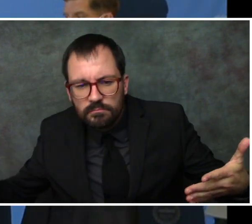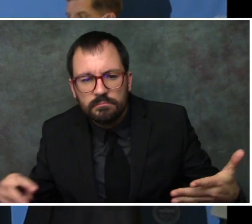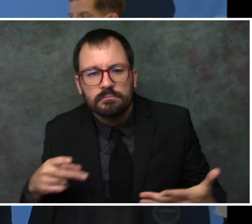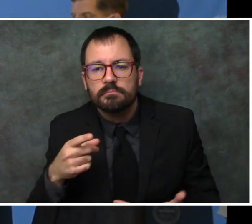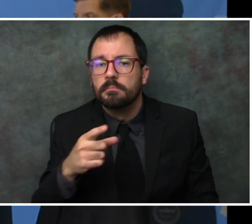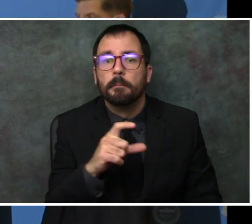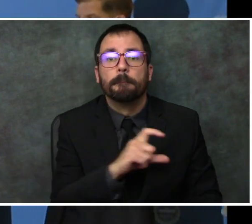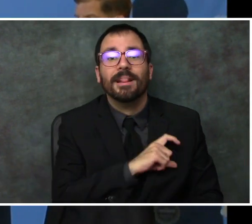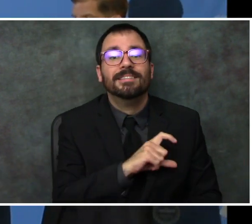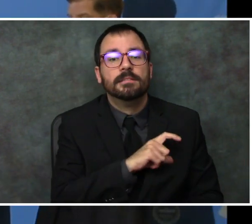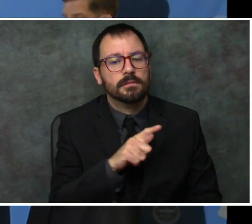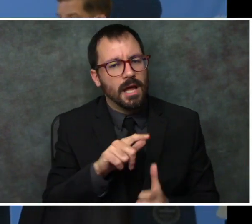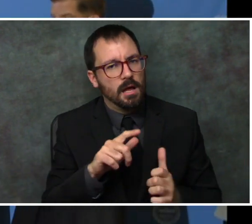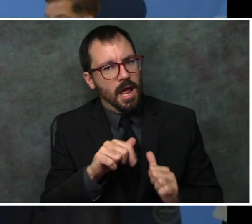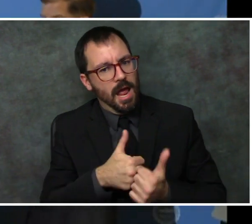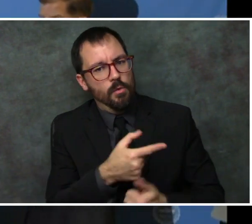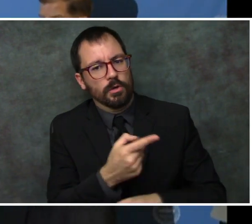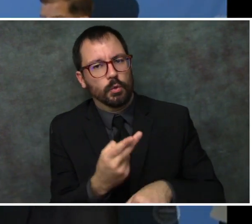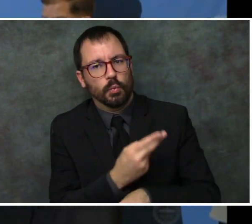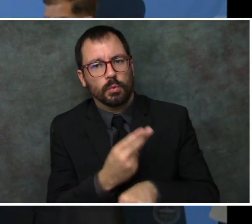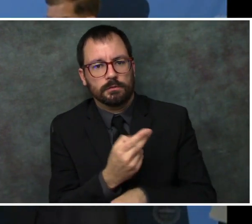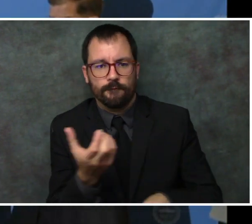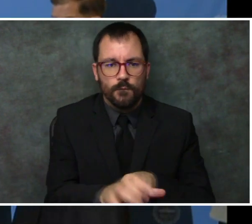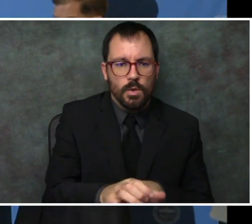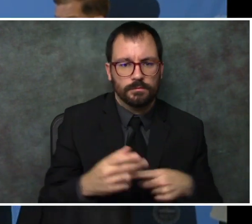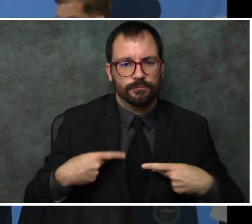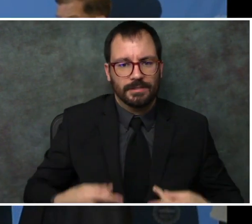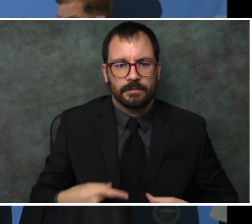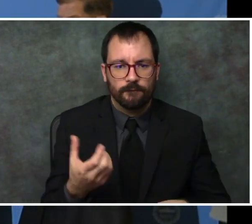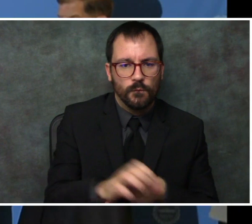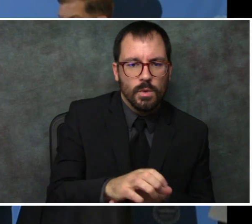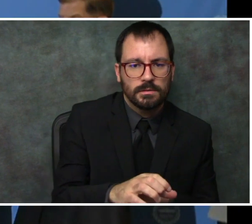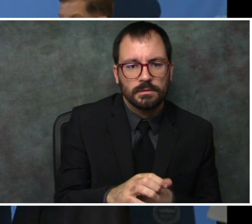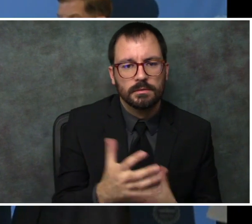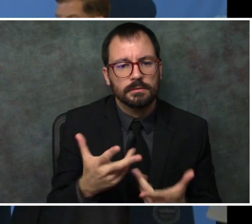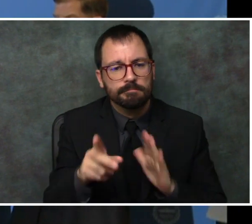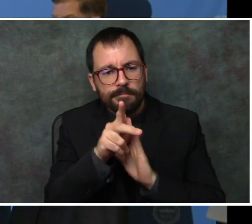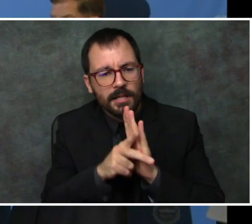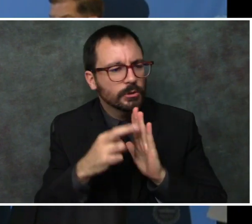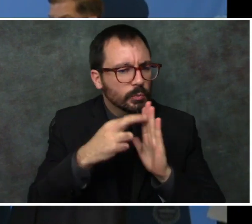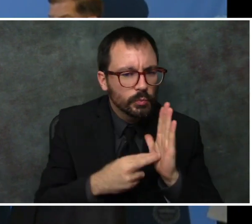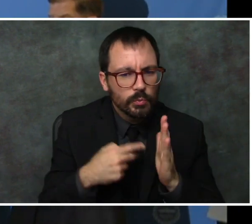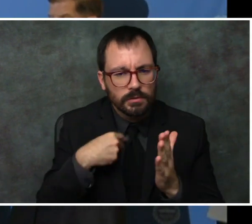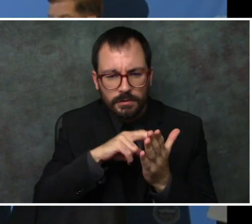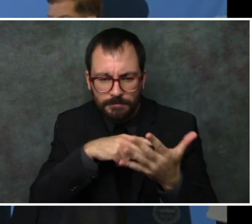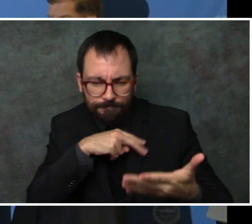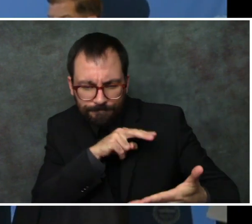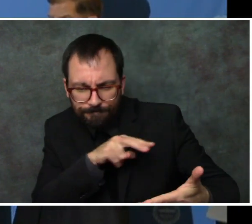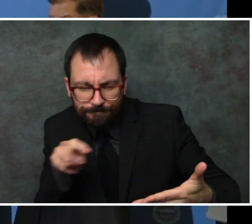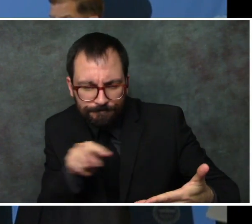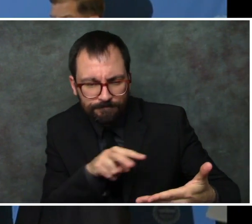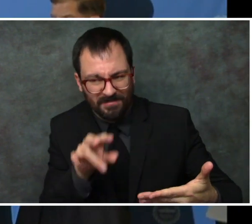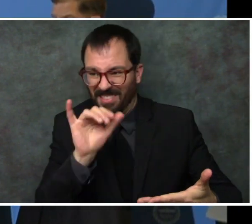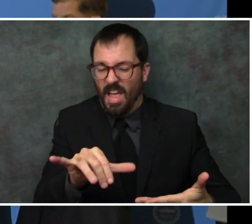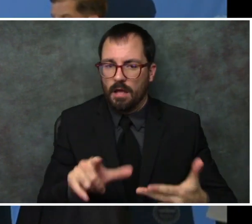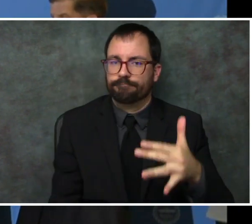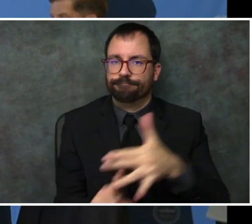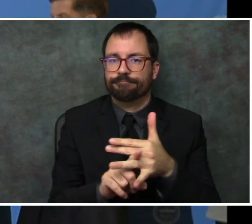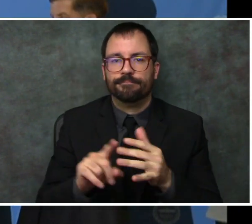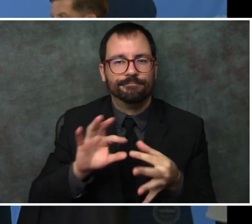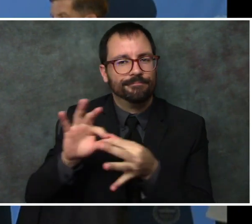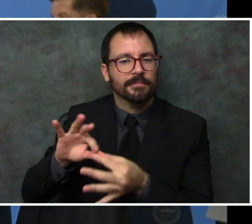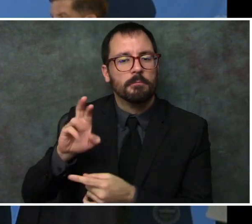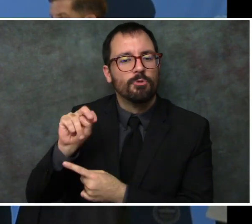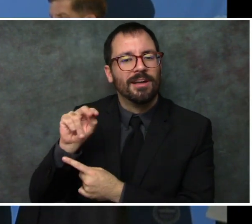rules and regs. So that's definitely been discussed. But I'd like to remind you,